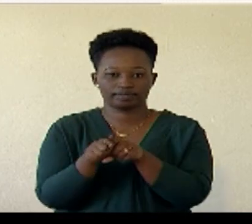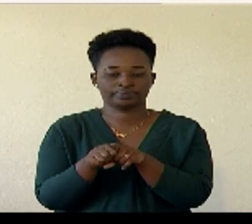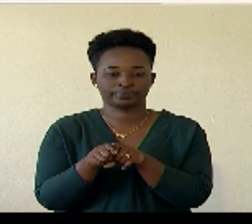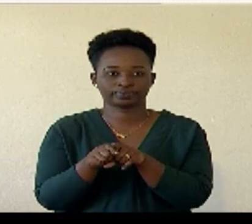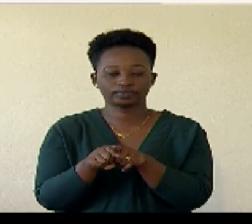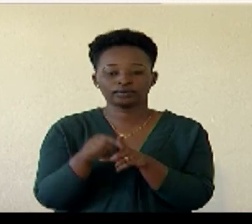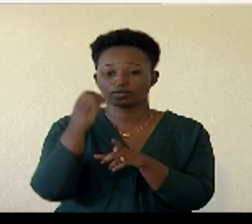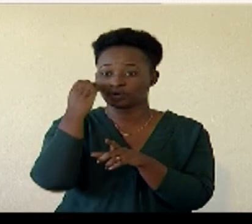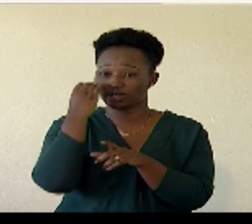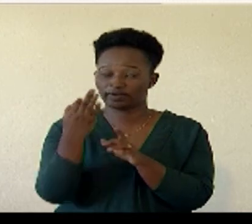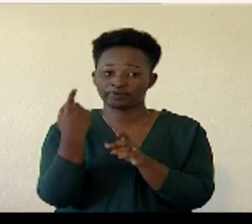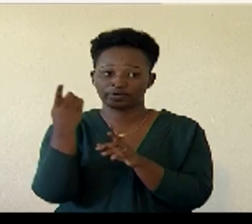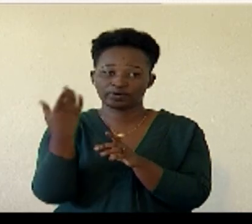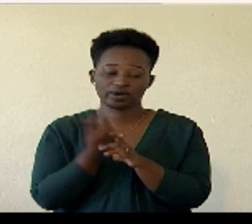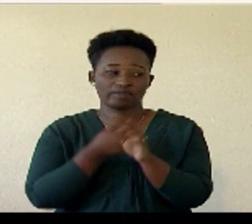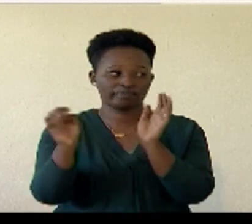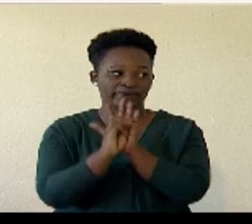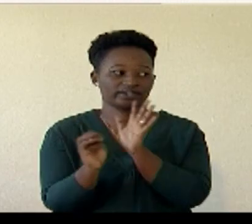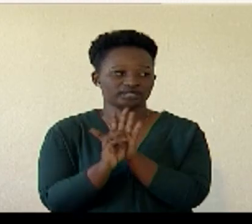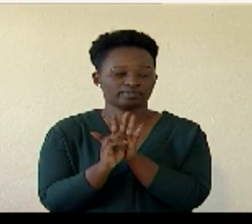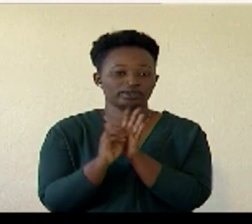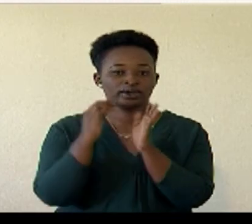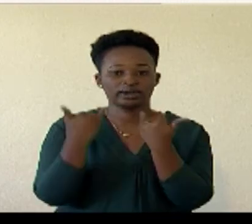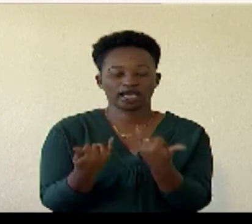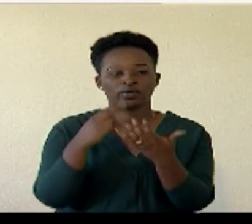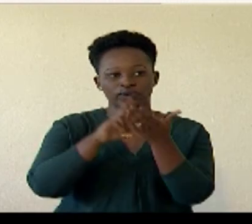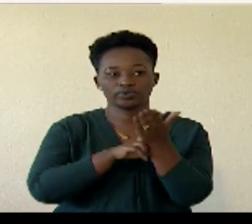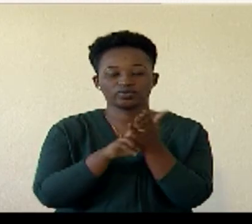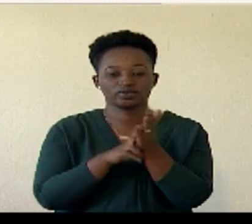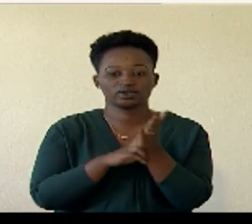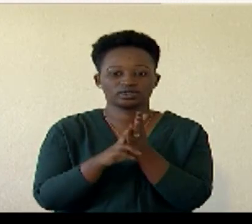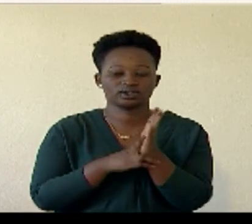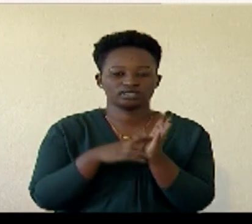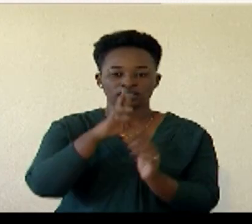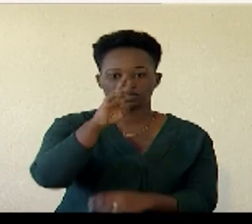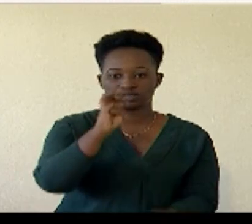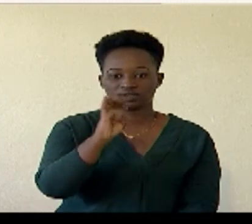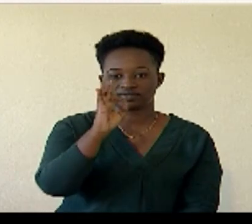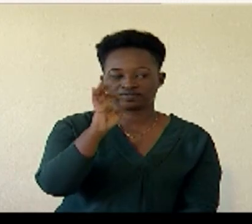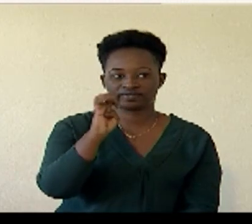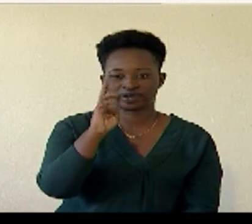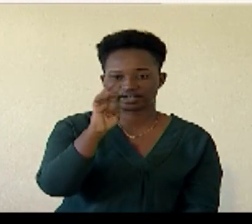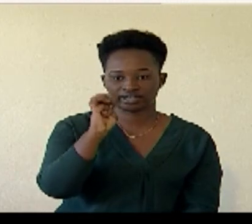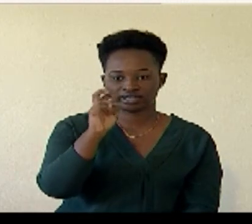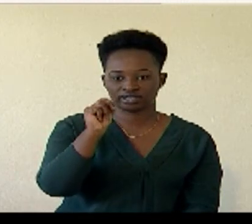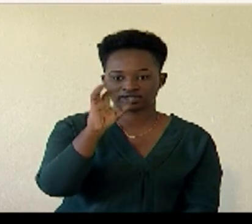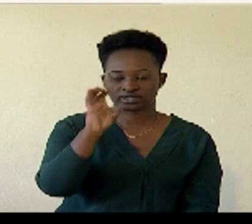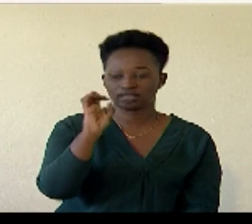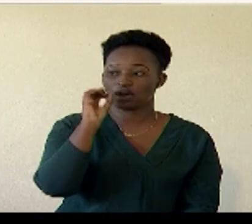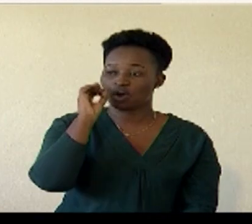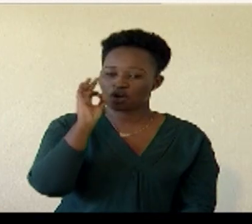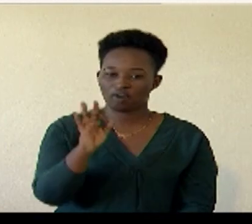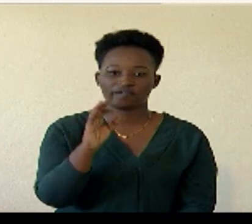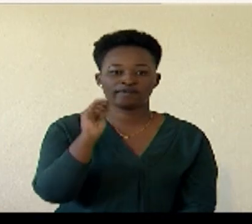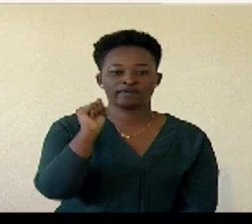for example, I'll just use the reference of the aliphatic carboxylic acids because I